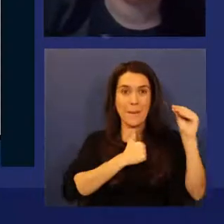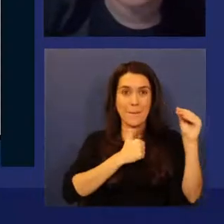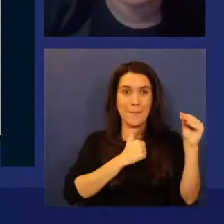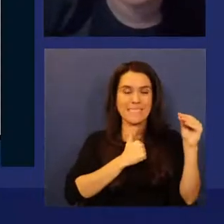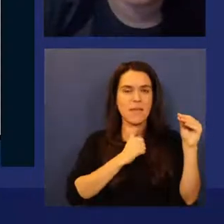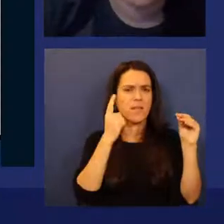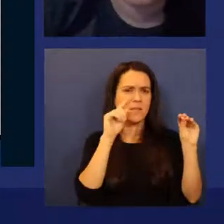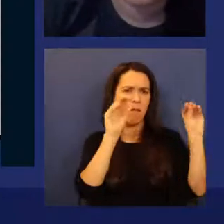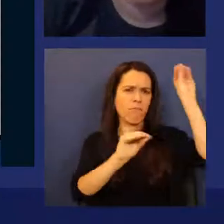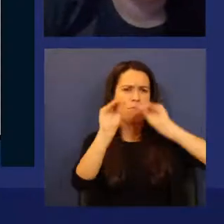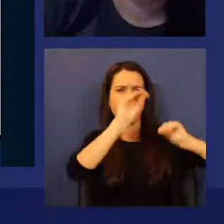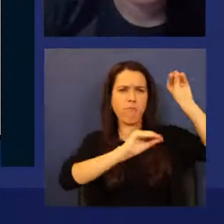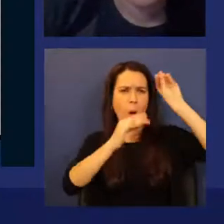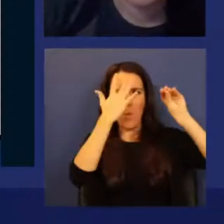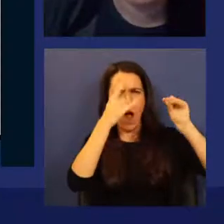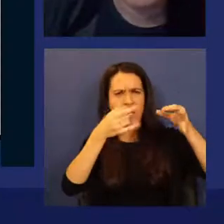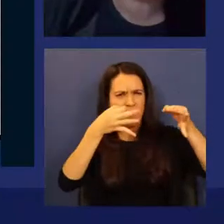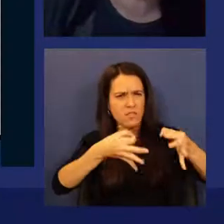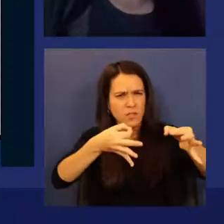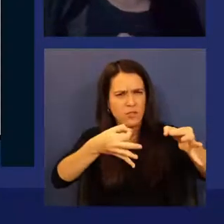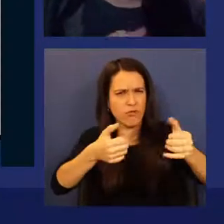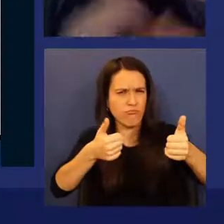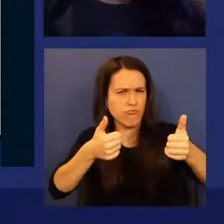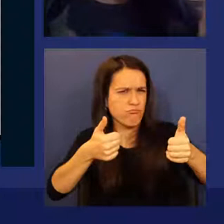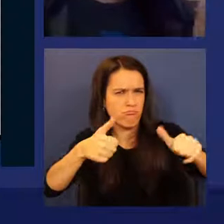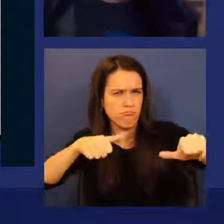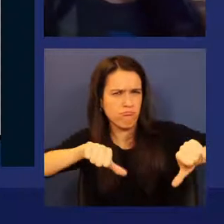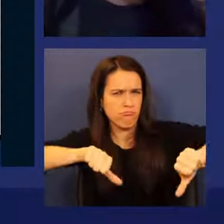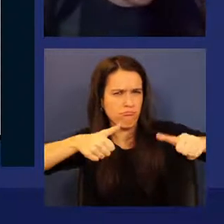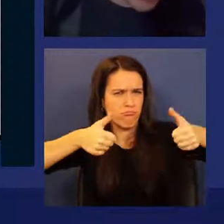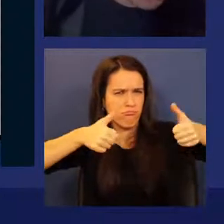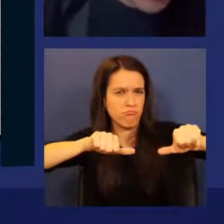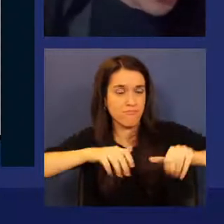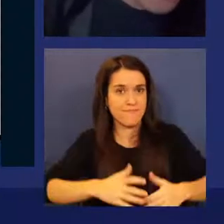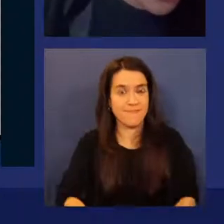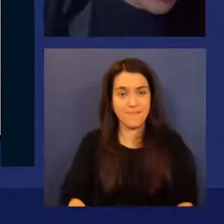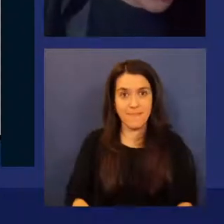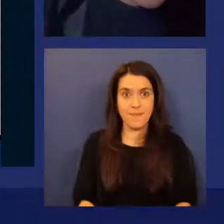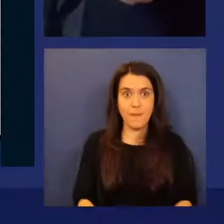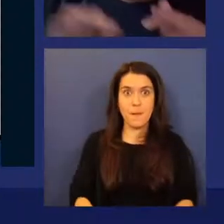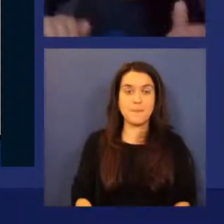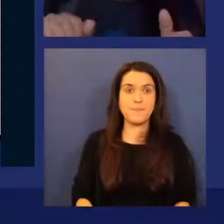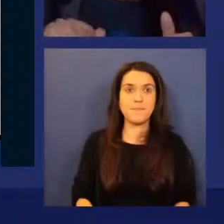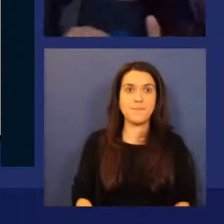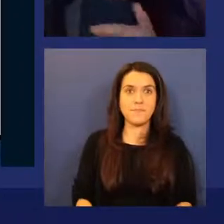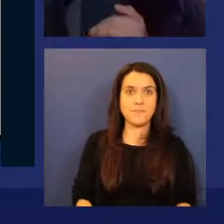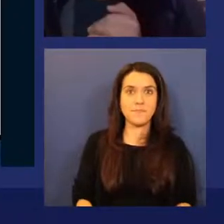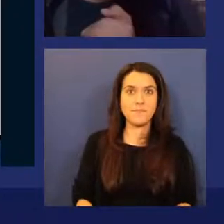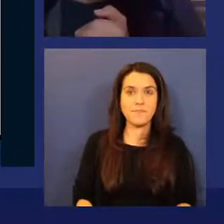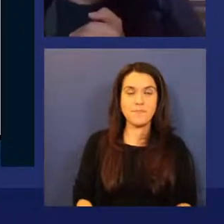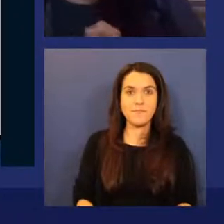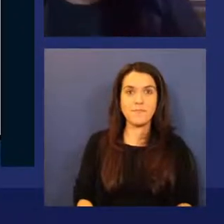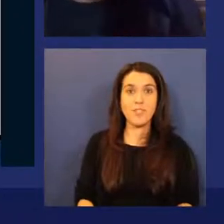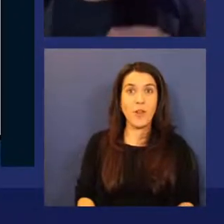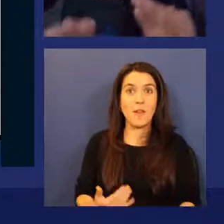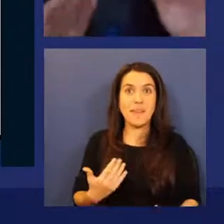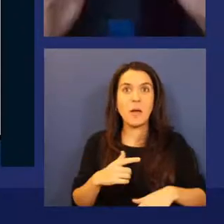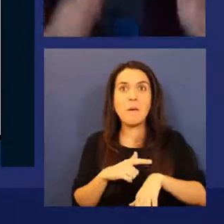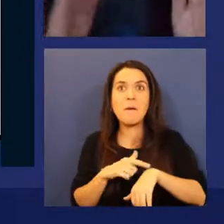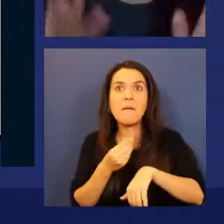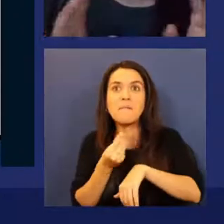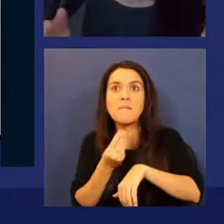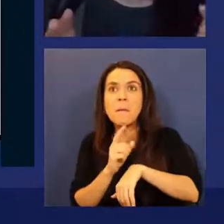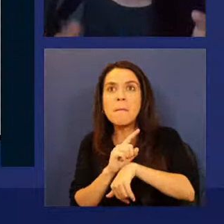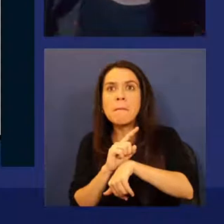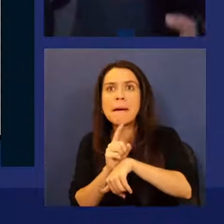those decisions are the way they are. And so in this, you know, scope of a few minutes that I have,